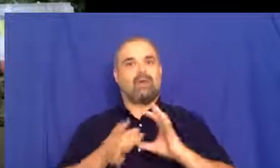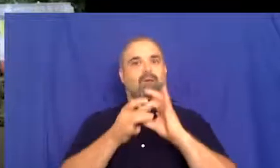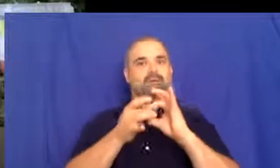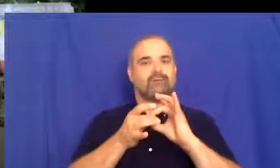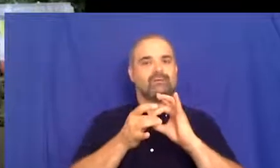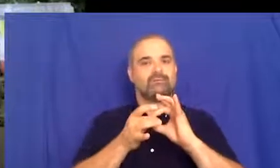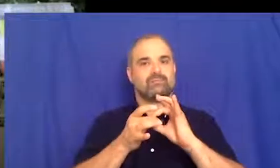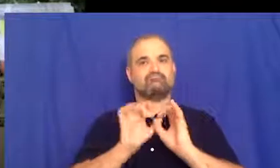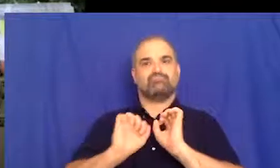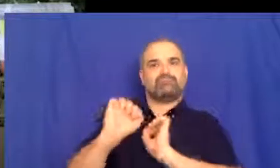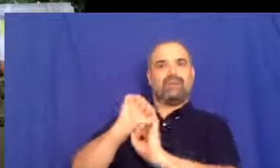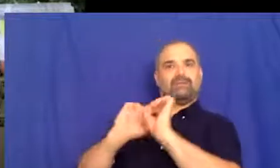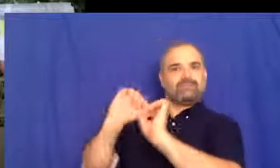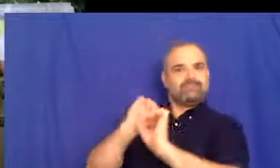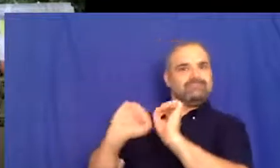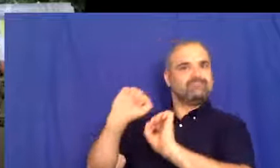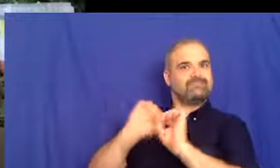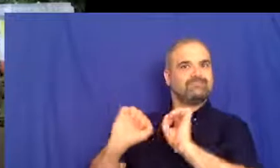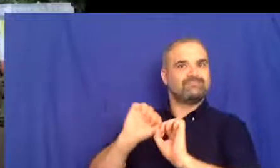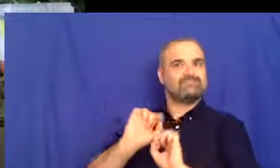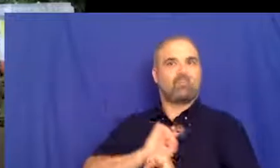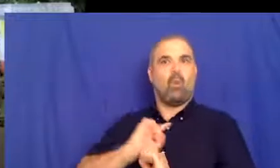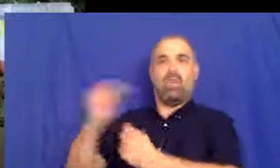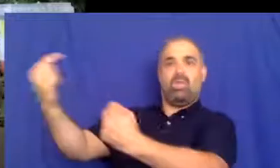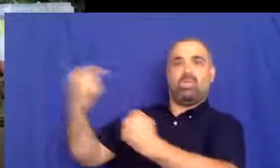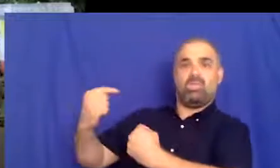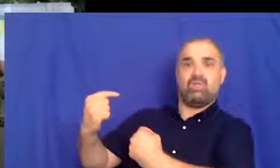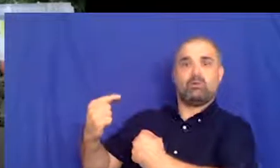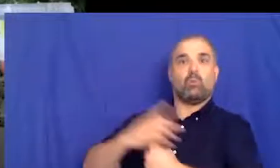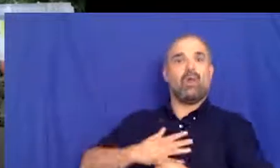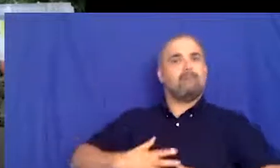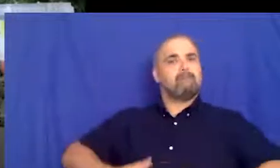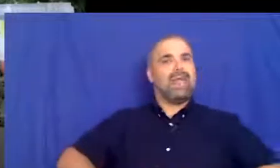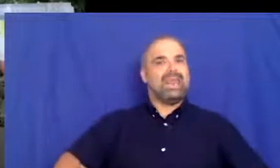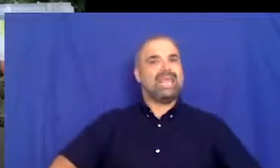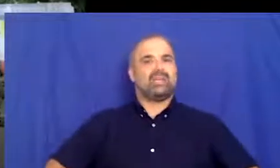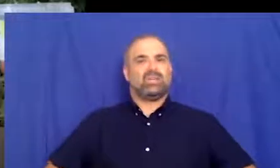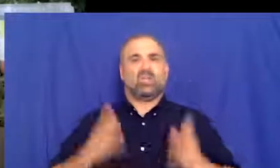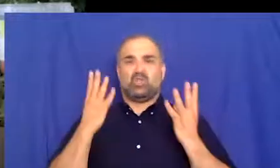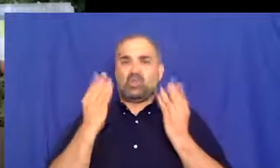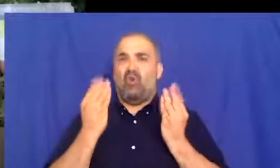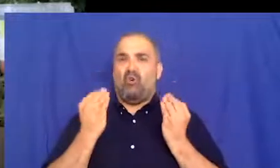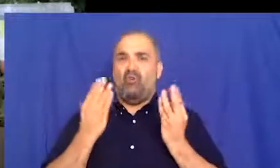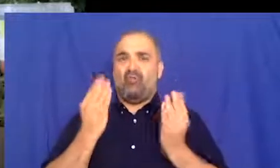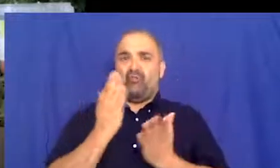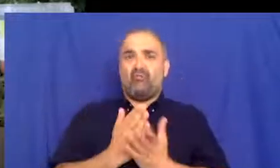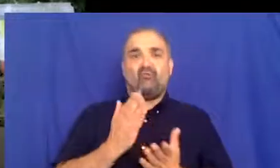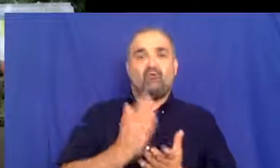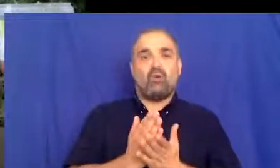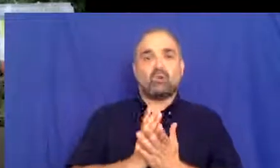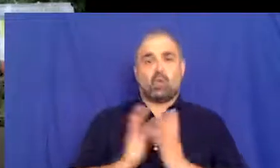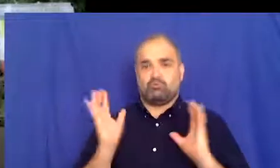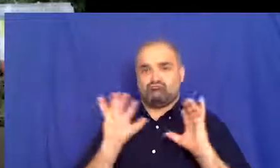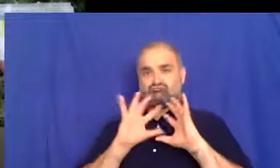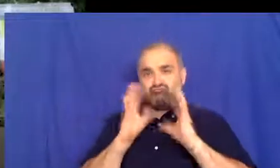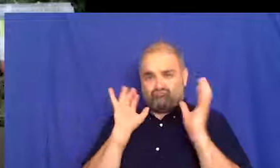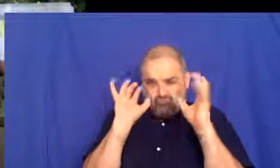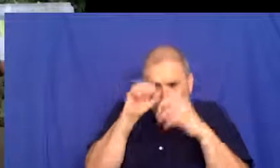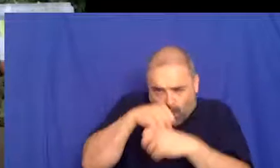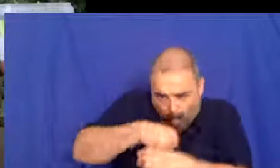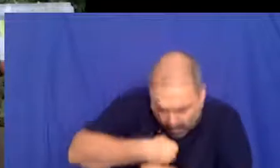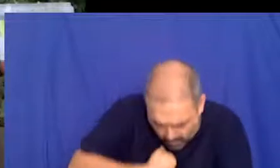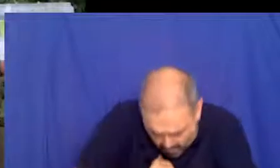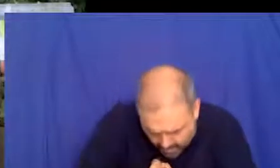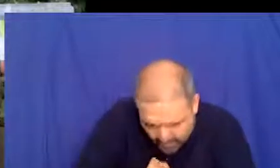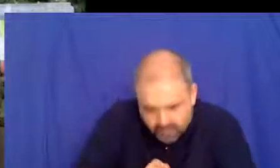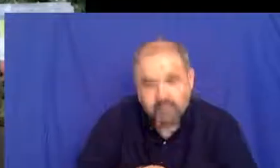same size. So what he will do if he's defending himself, because he's got a very, very soft belly, he will roll up into this ball and his head and his tail will